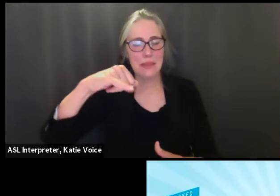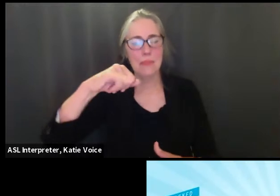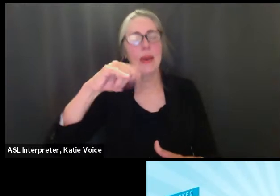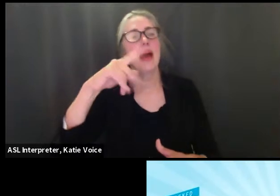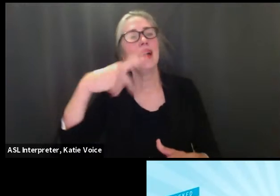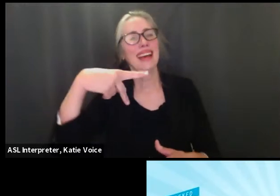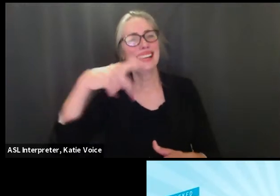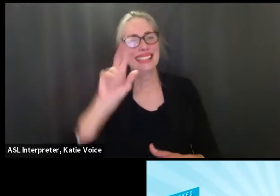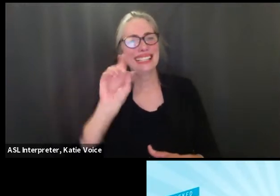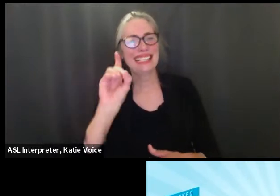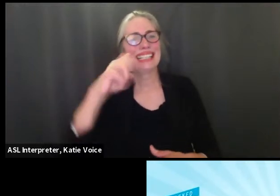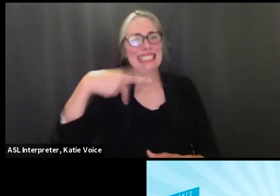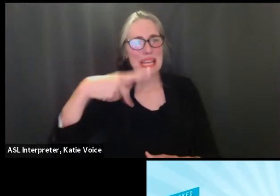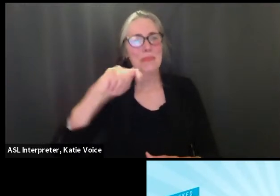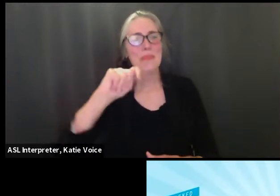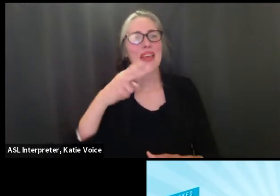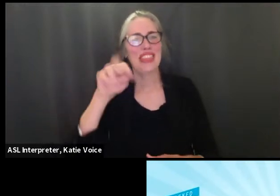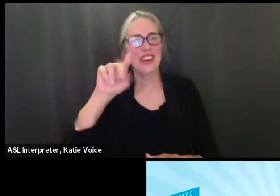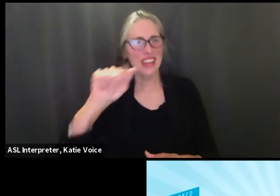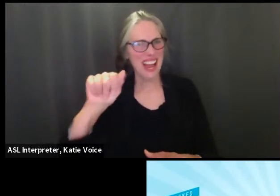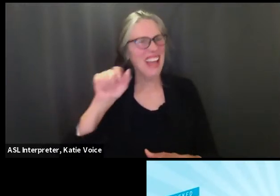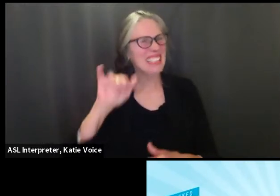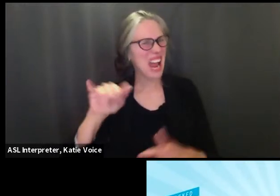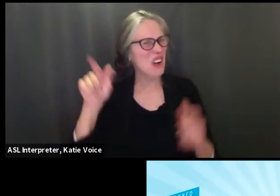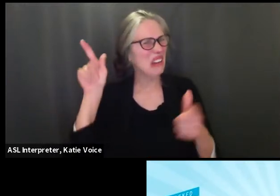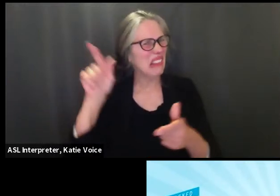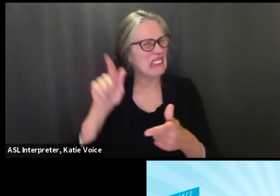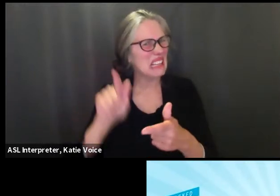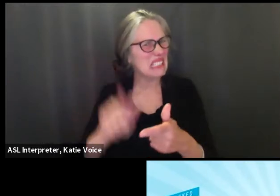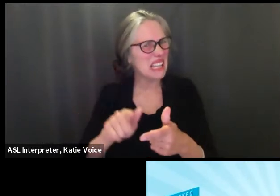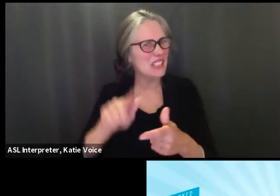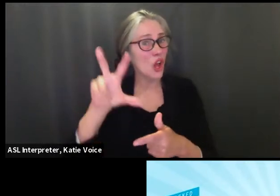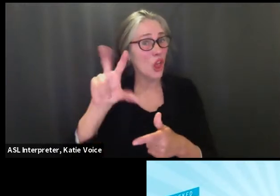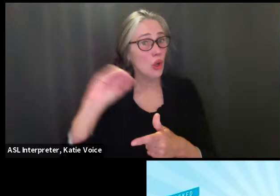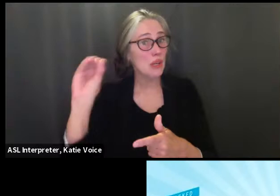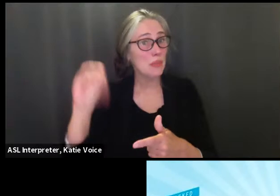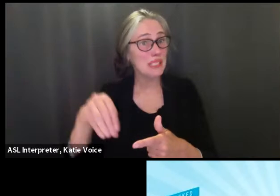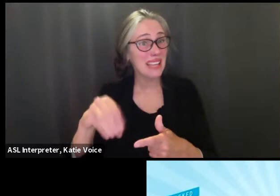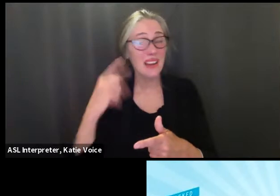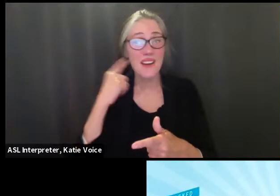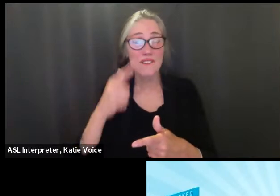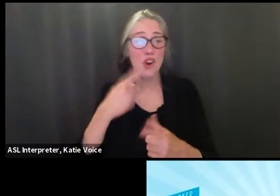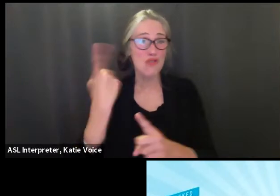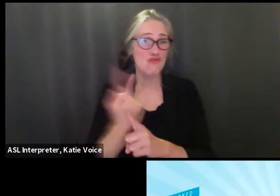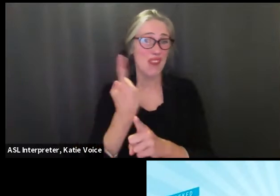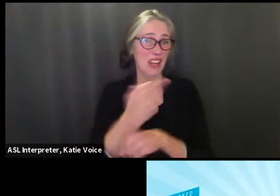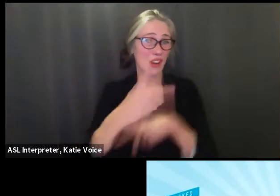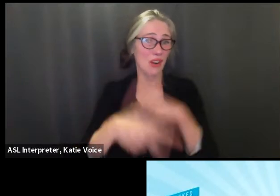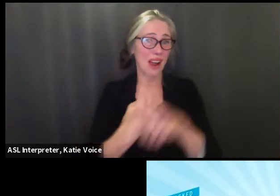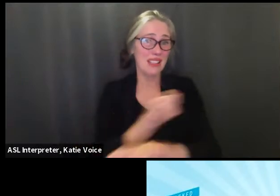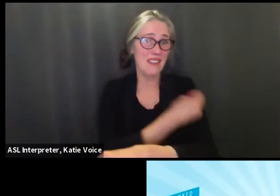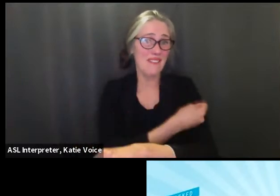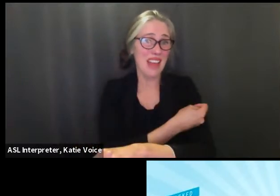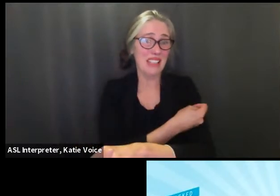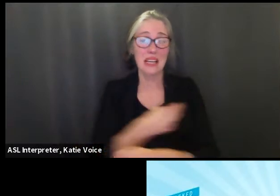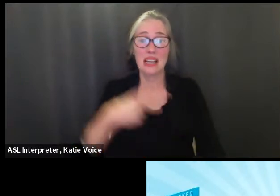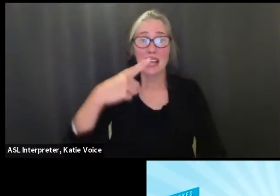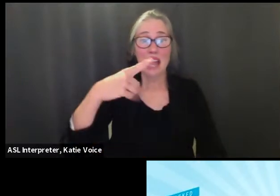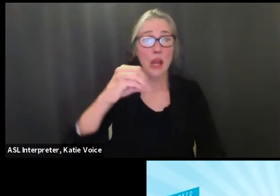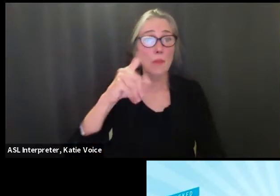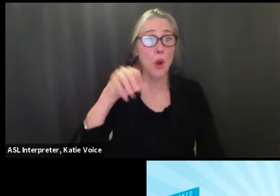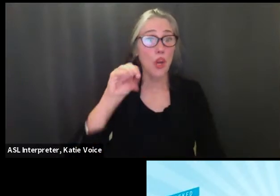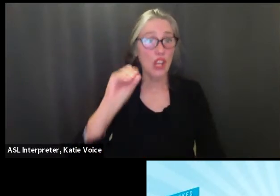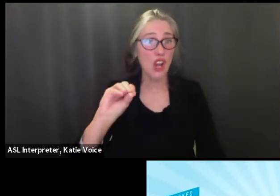issue here, but it's something to be aware of, that routine vaccines, in fact, our polio herd